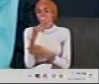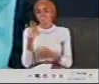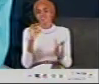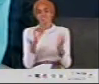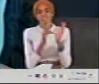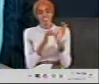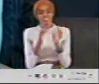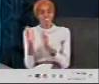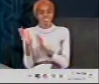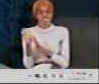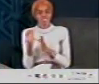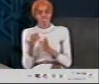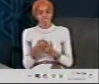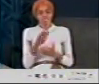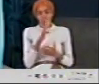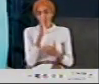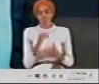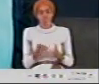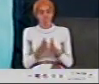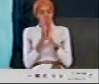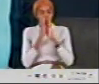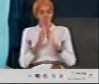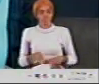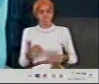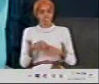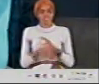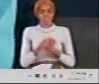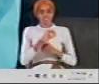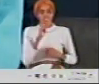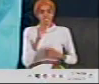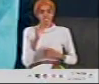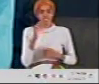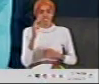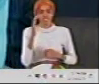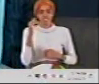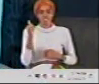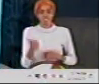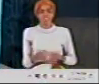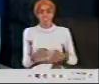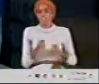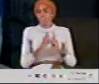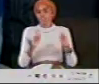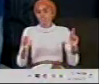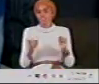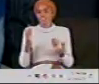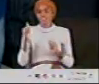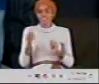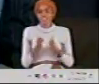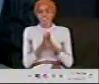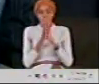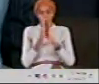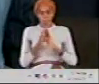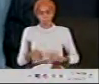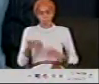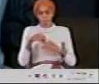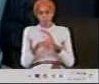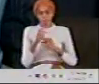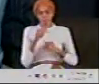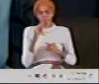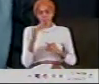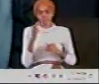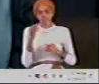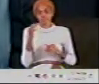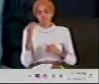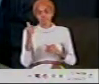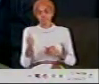there will be peace in taraba greater peace in taraba from